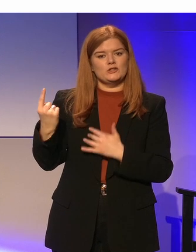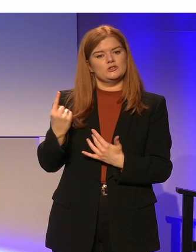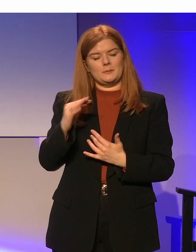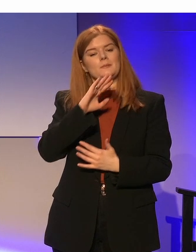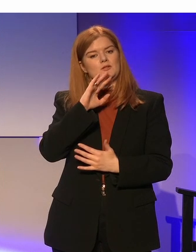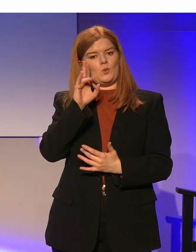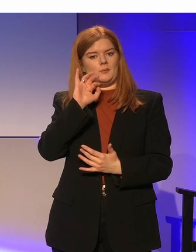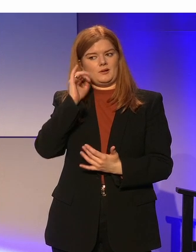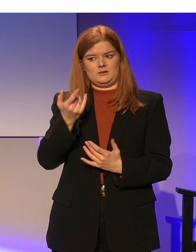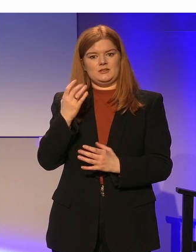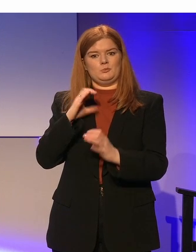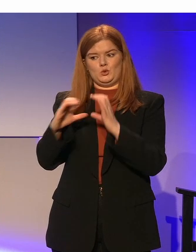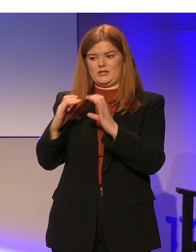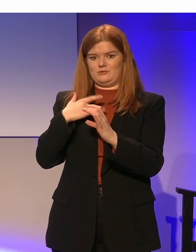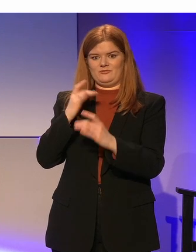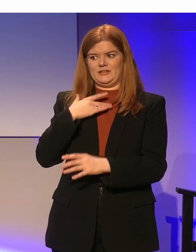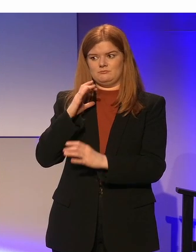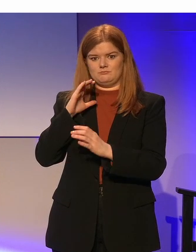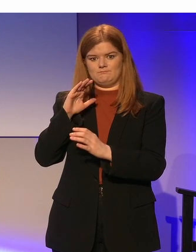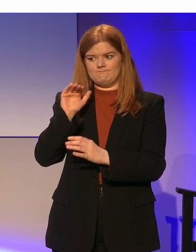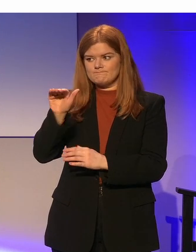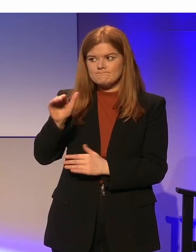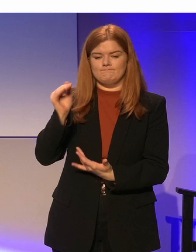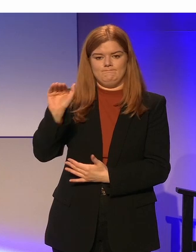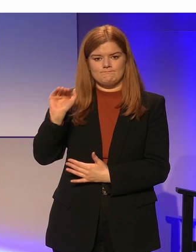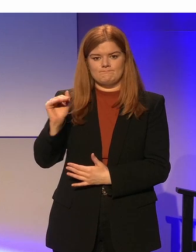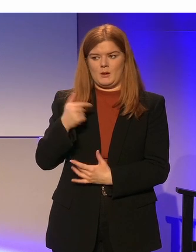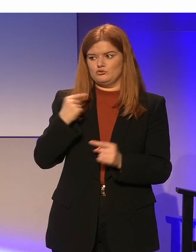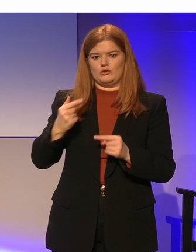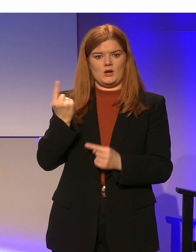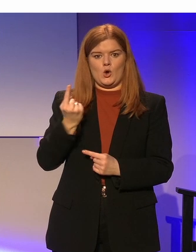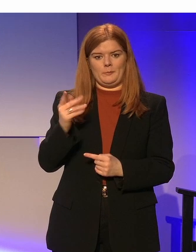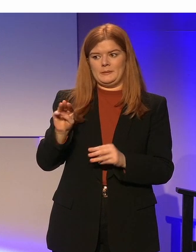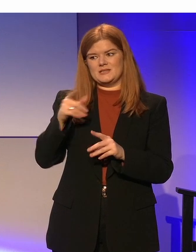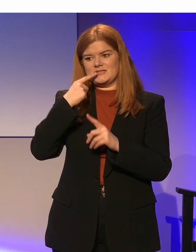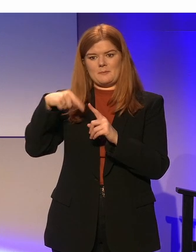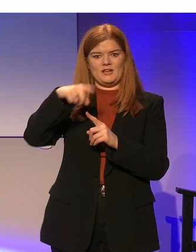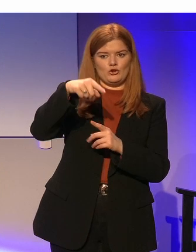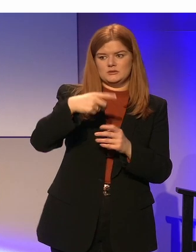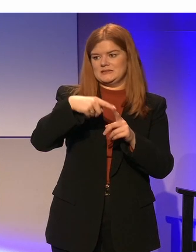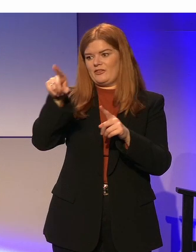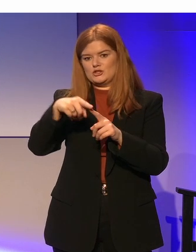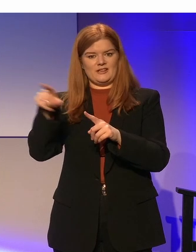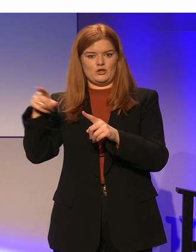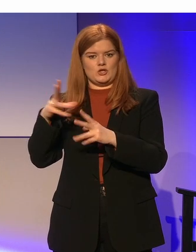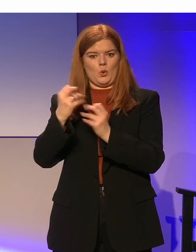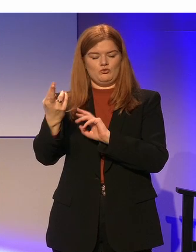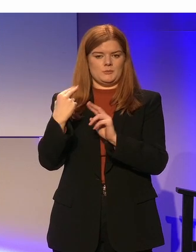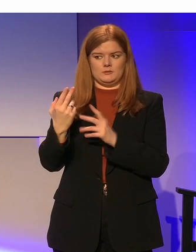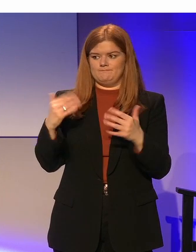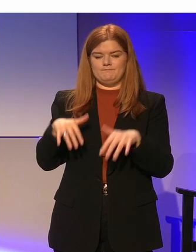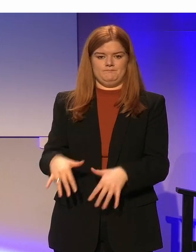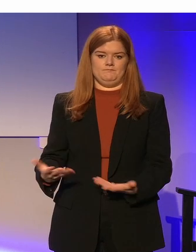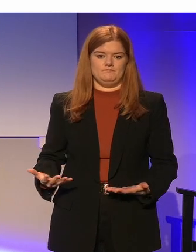isolation, it was because you felt like you were struggling alone, you were being sent from pillar to post, and nobody got back to